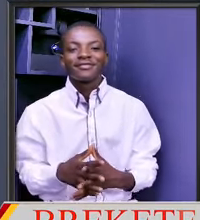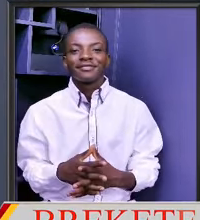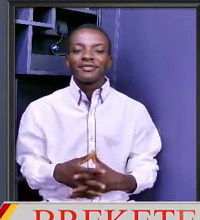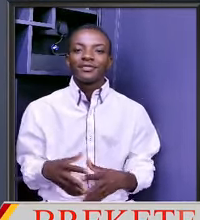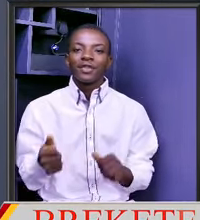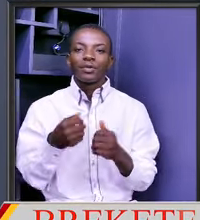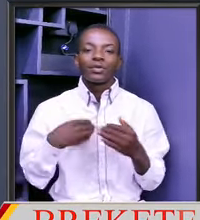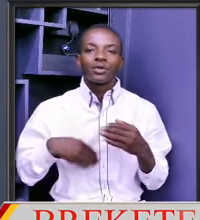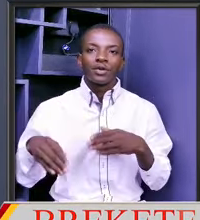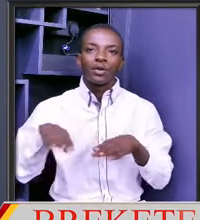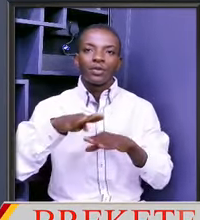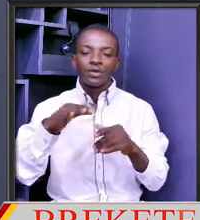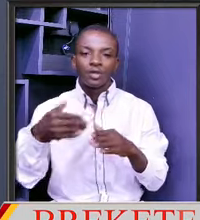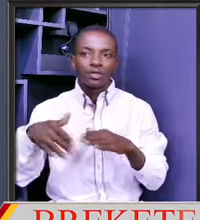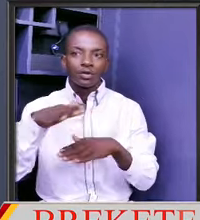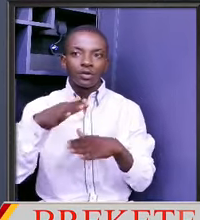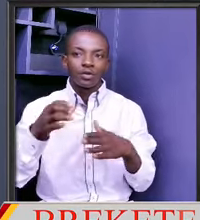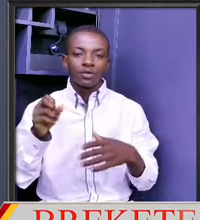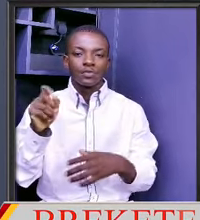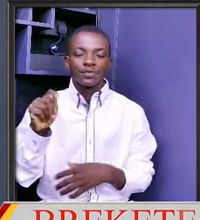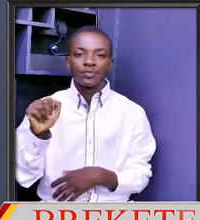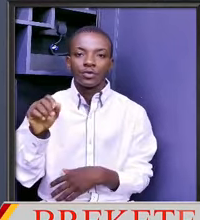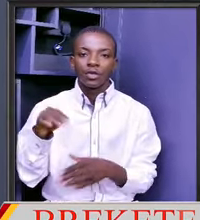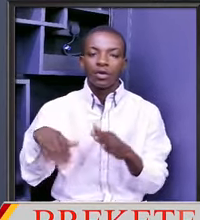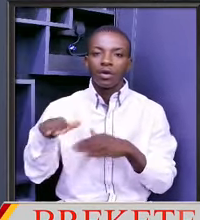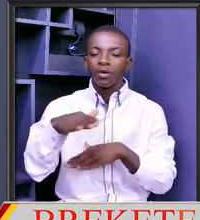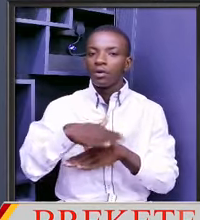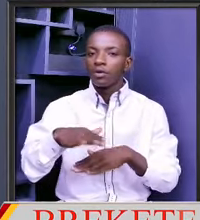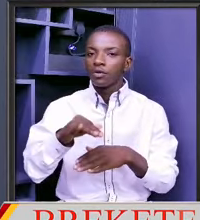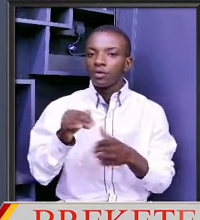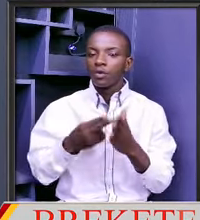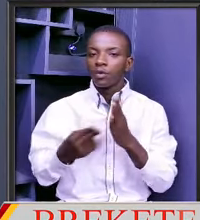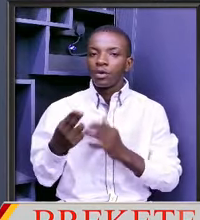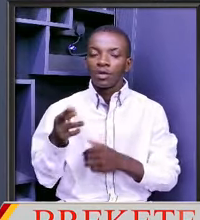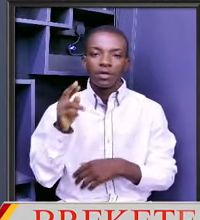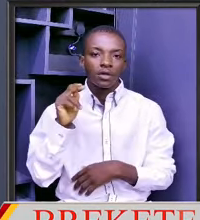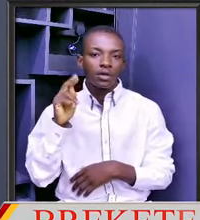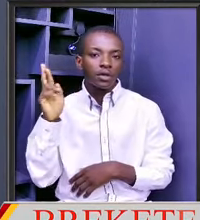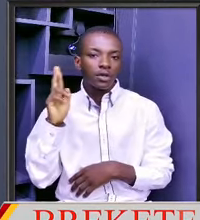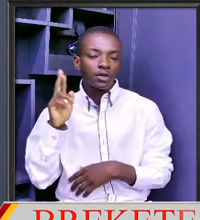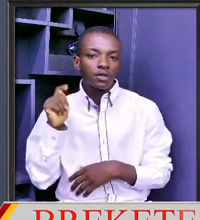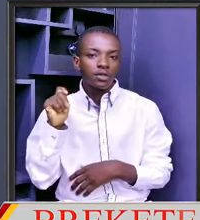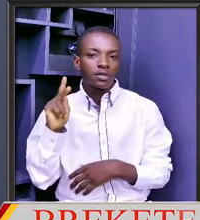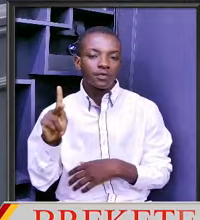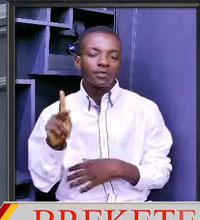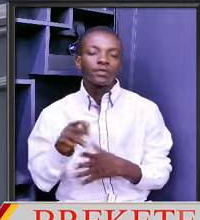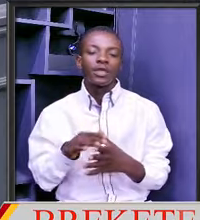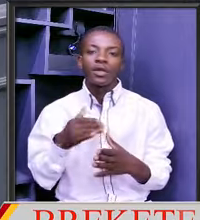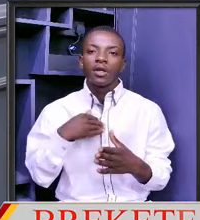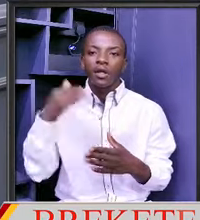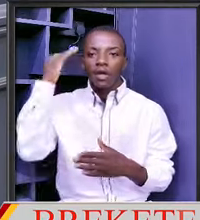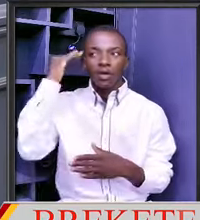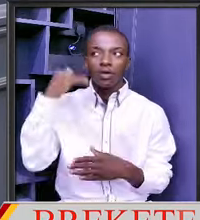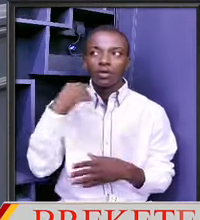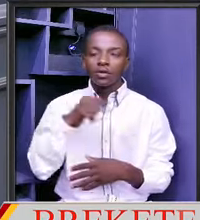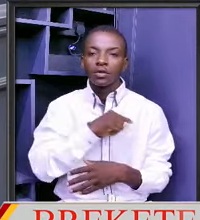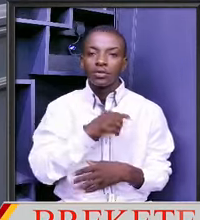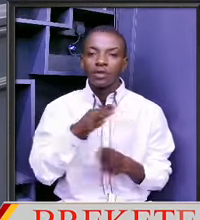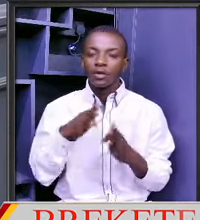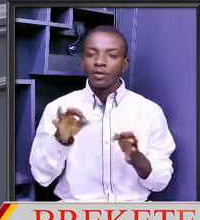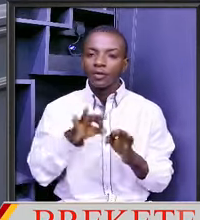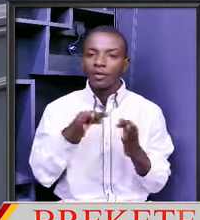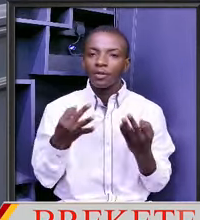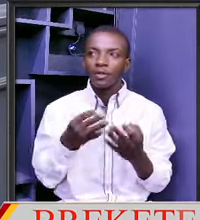10, 9, 8, 7, 6, 5, 4, 3, 2, 1. Everybody in the open air studio inside the compound of Human Rights Radio and Television, the headquarters of Brekete